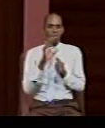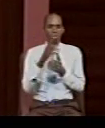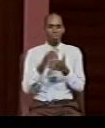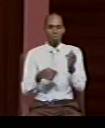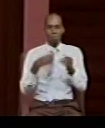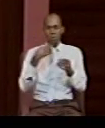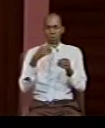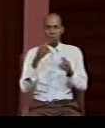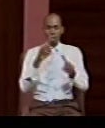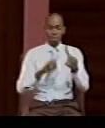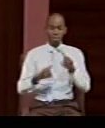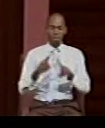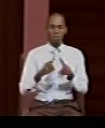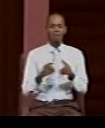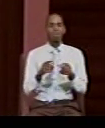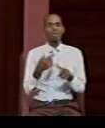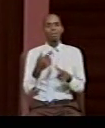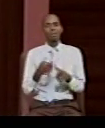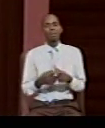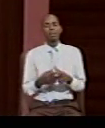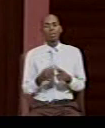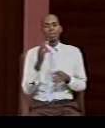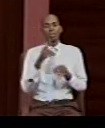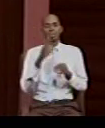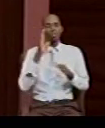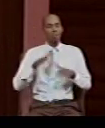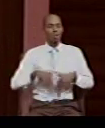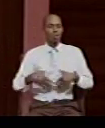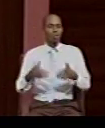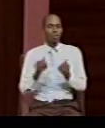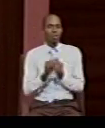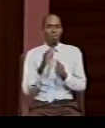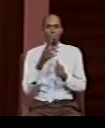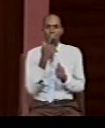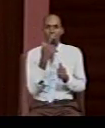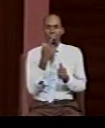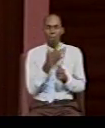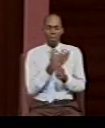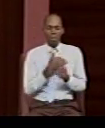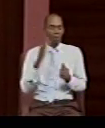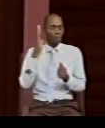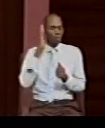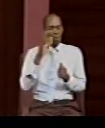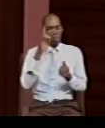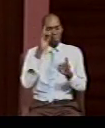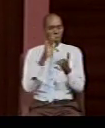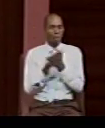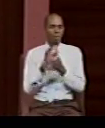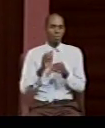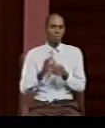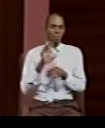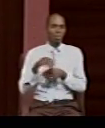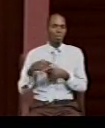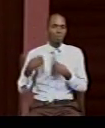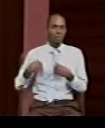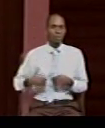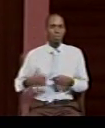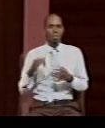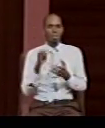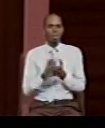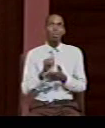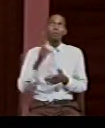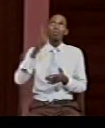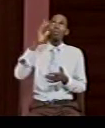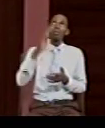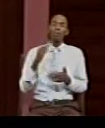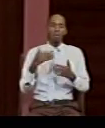Lord Jesus, and shall believe in thine heart that God has raised